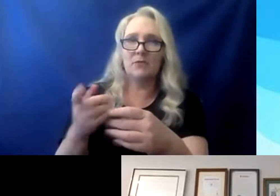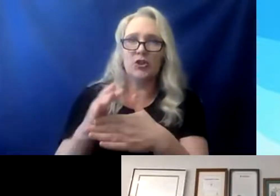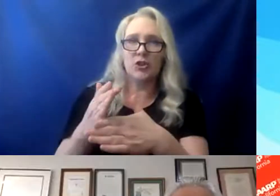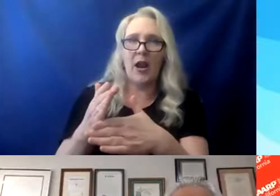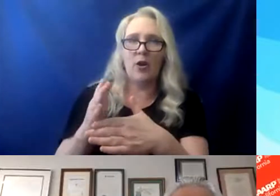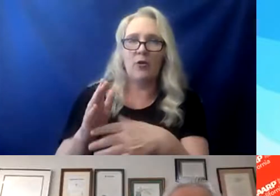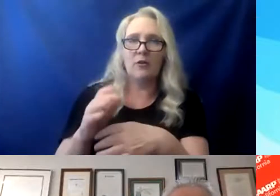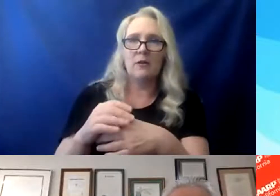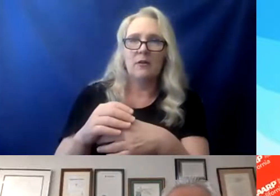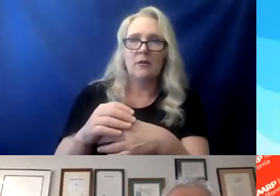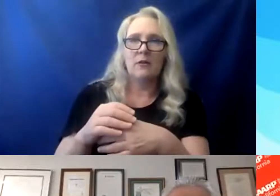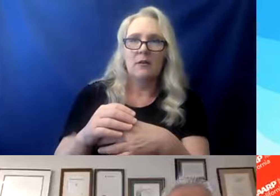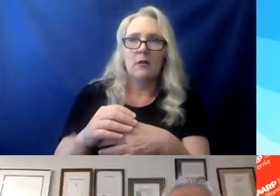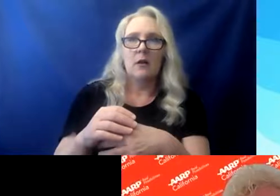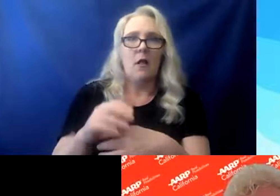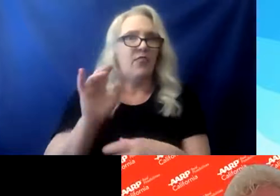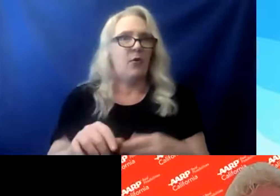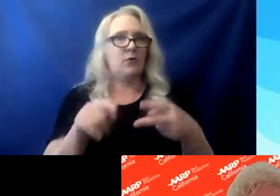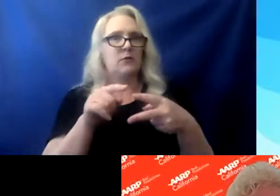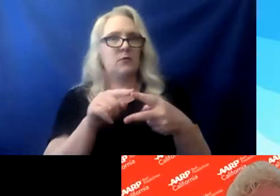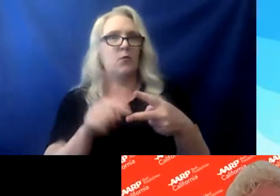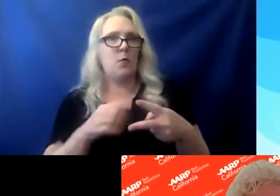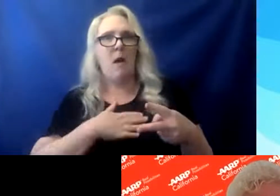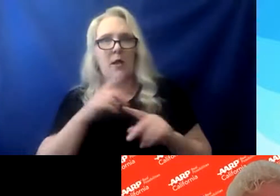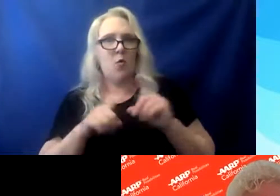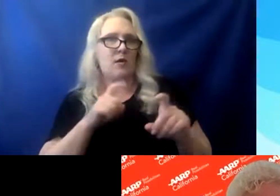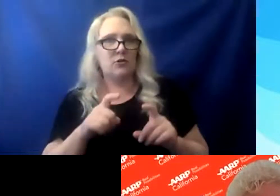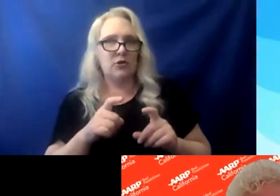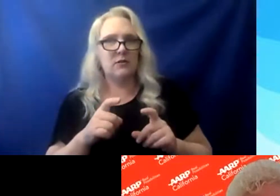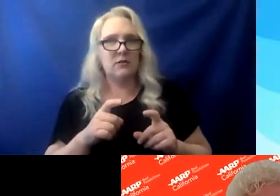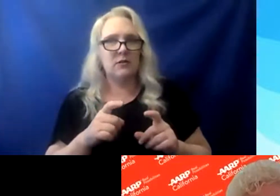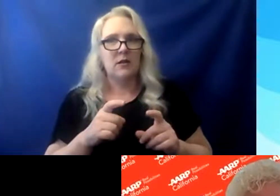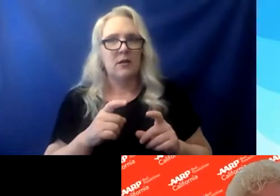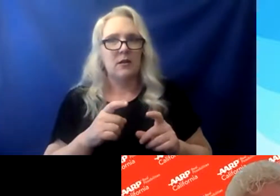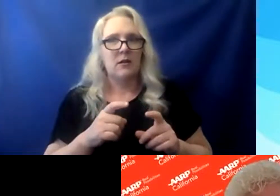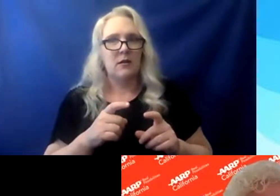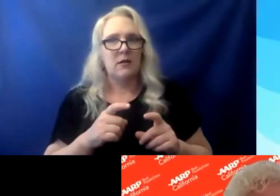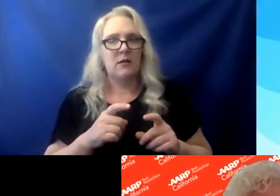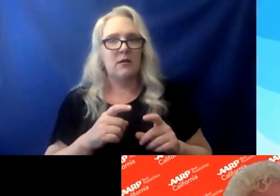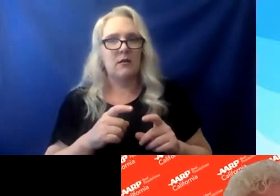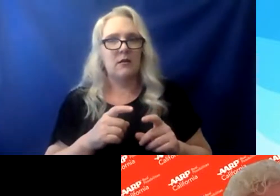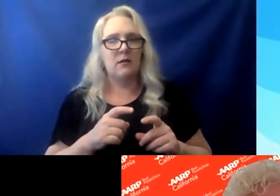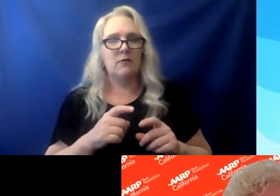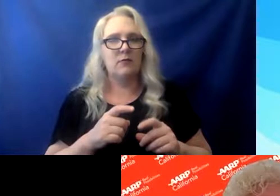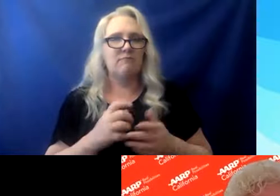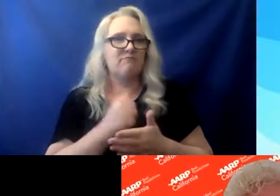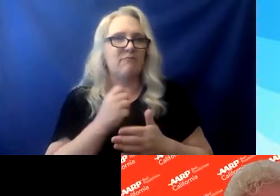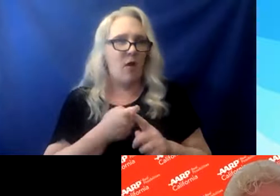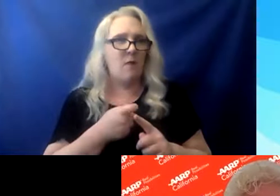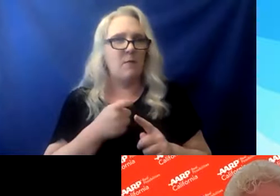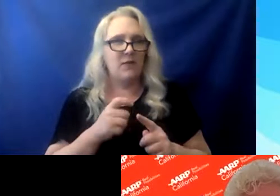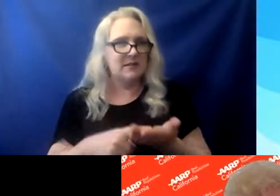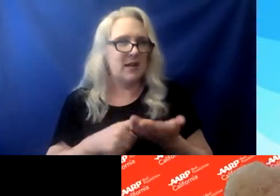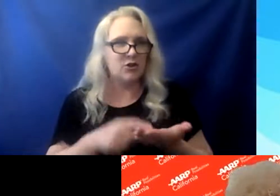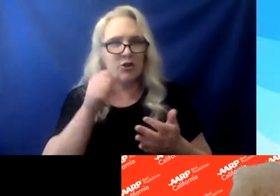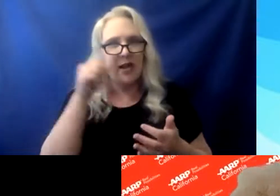Yeah, those weren't just my questions. I kind of captured them from the group discussion we had yesterday, so invite others to jump